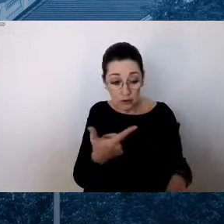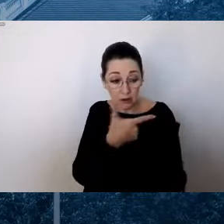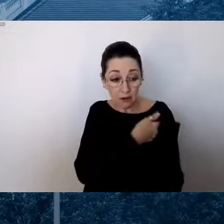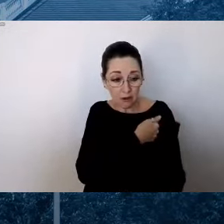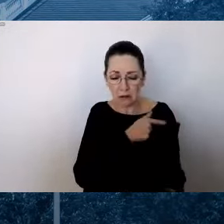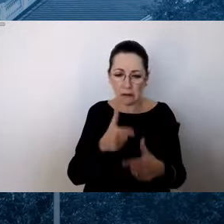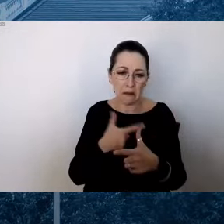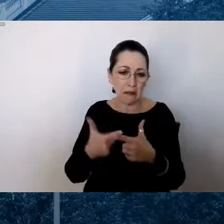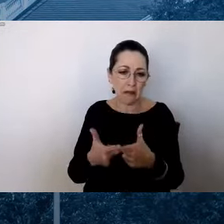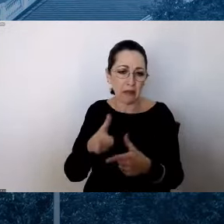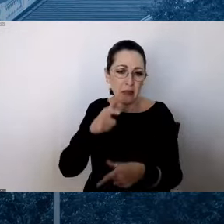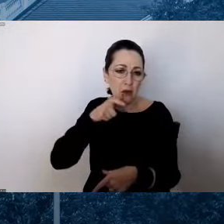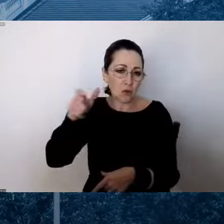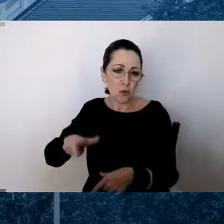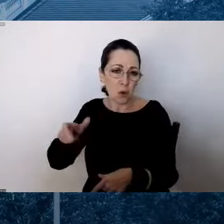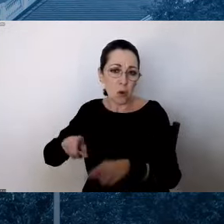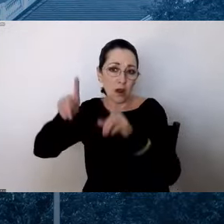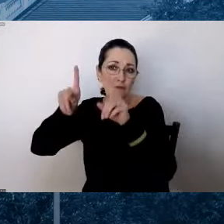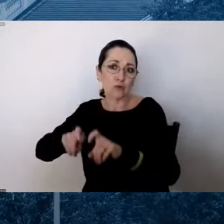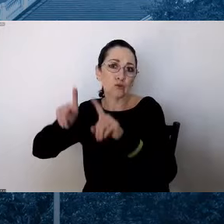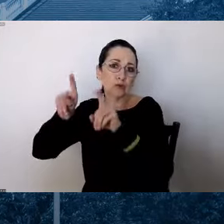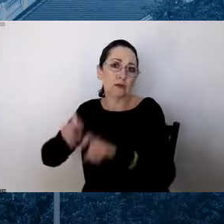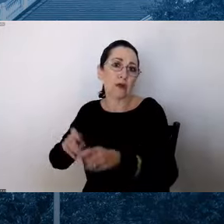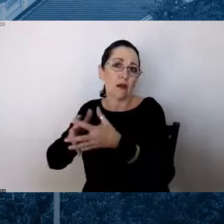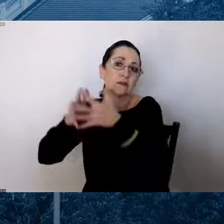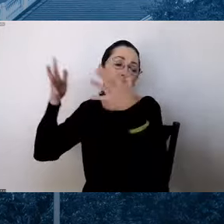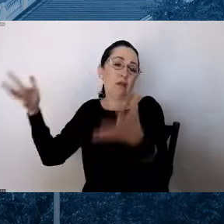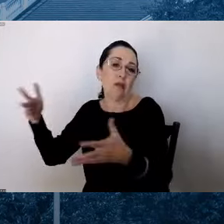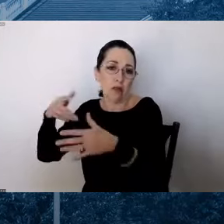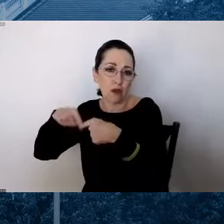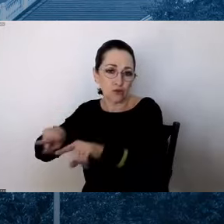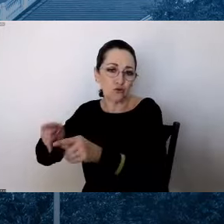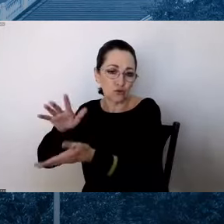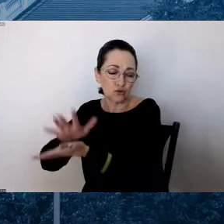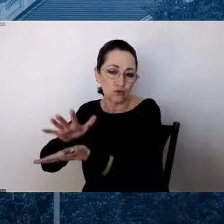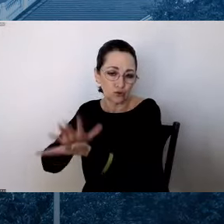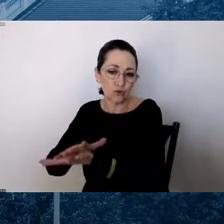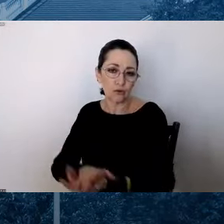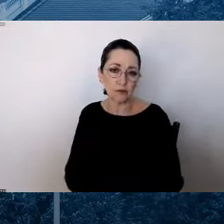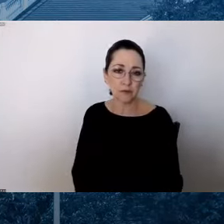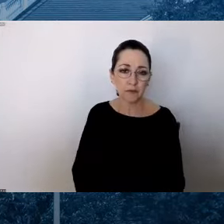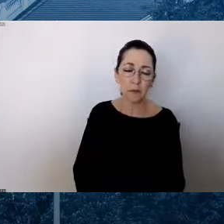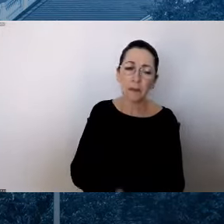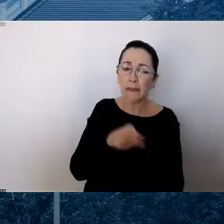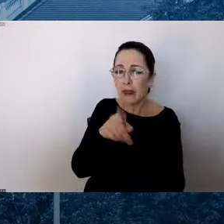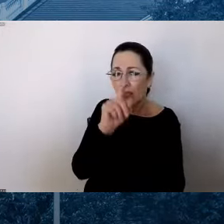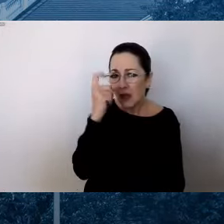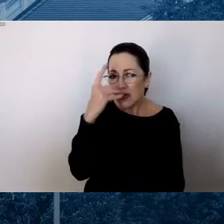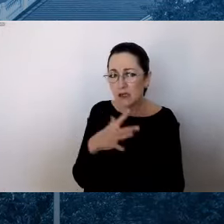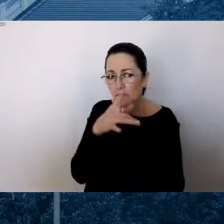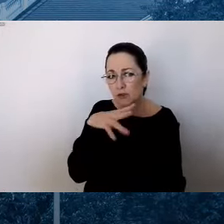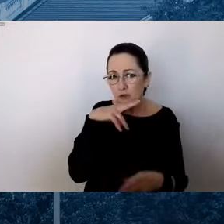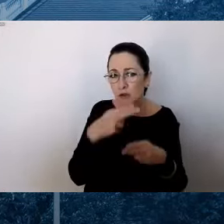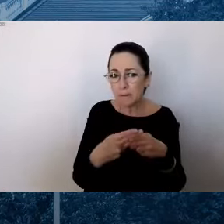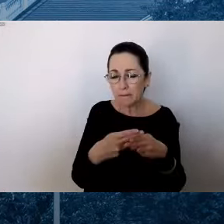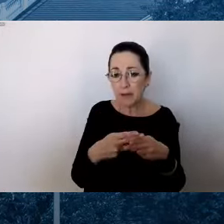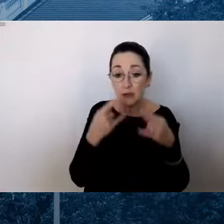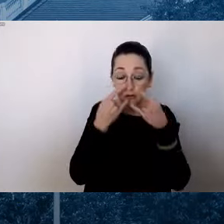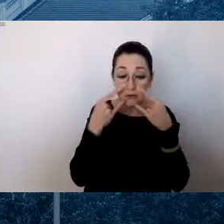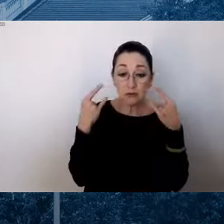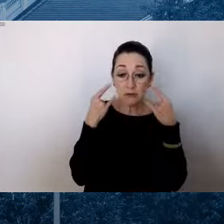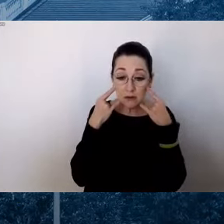in schools. Mm-hmm. Right. And Governor, you kind of mentioned how the wearing a